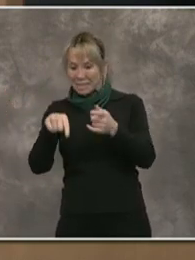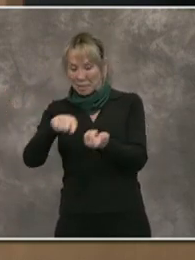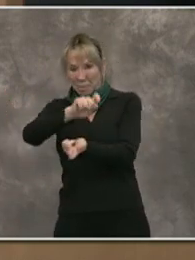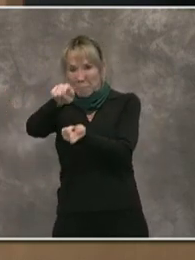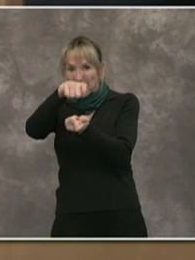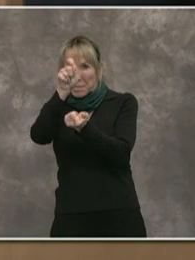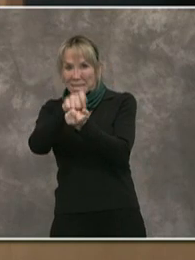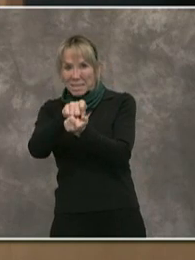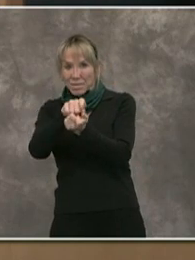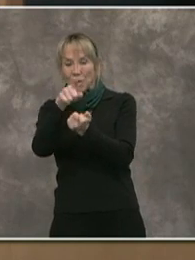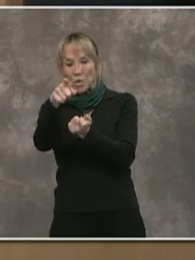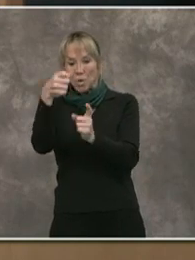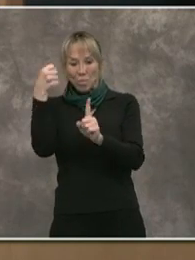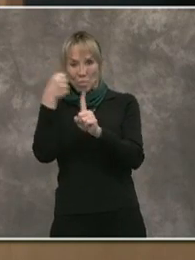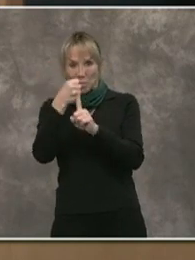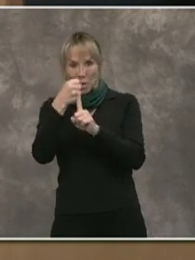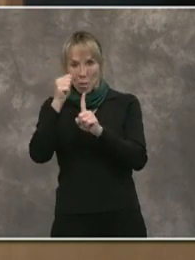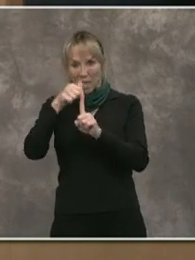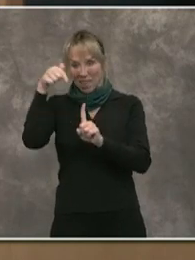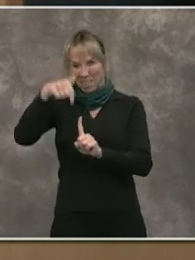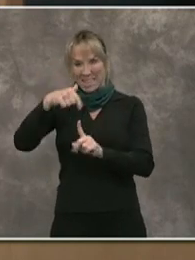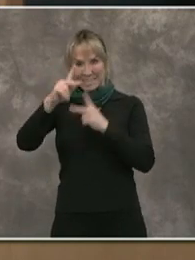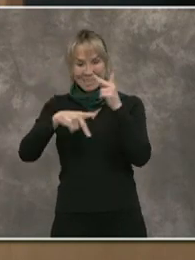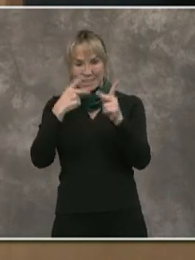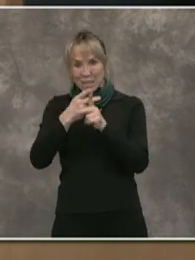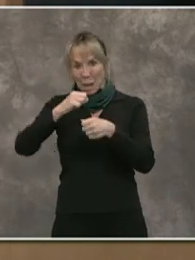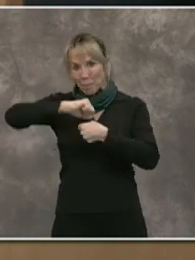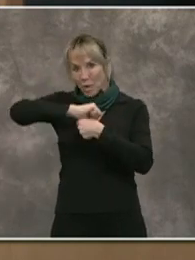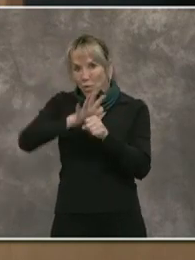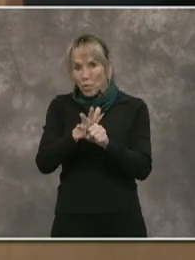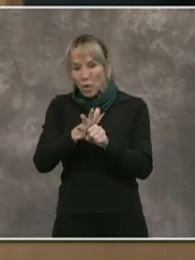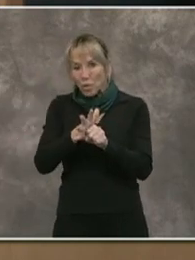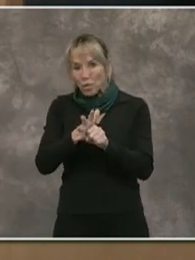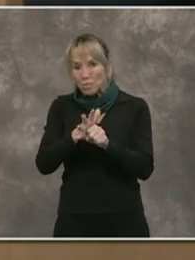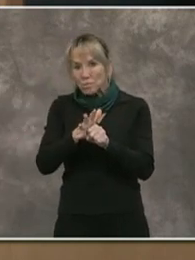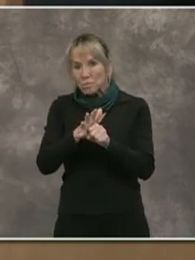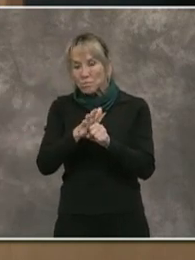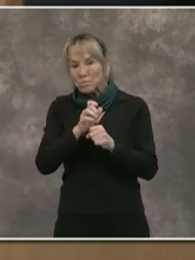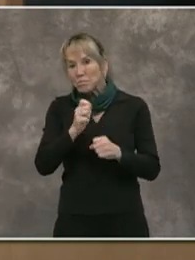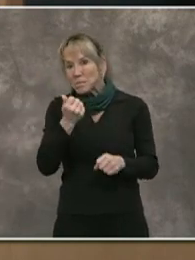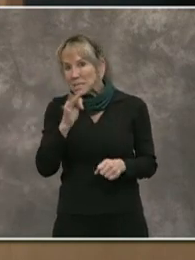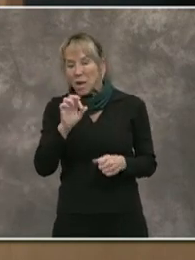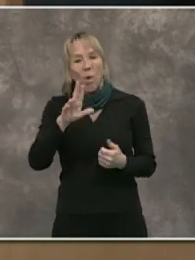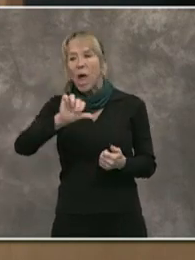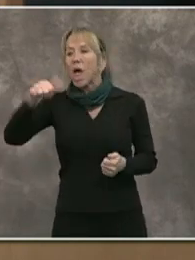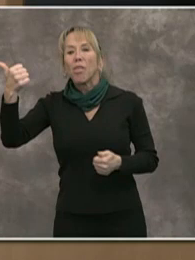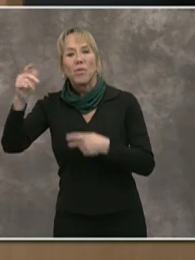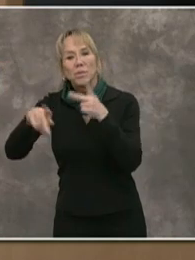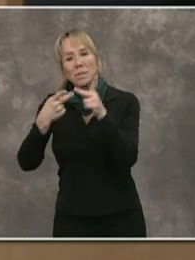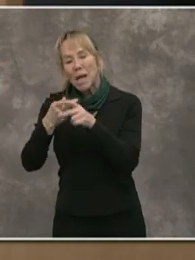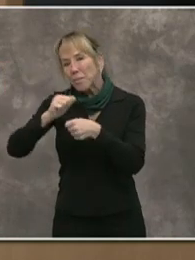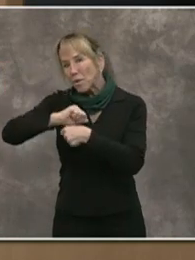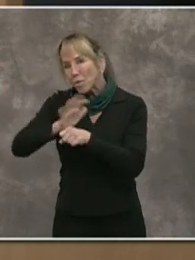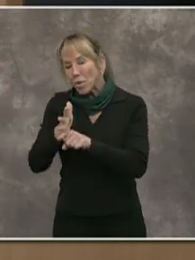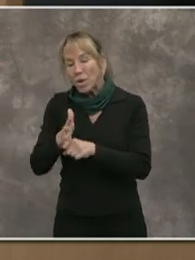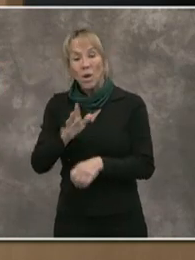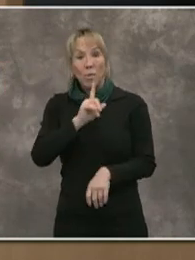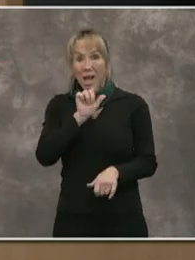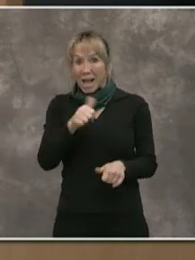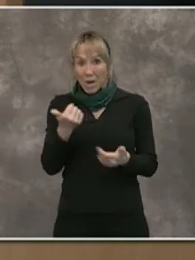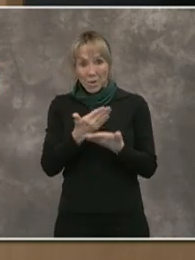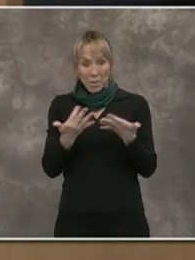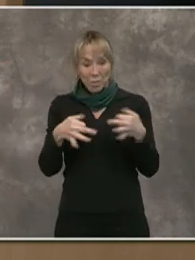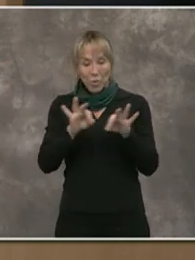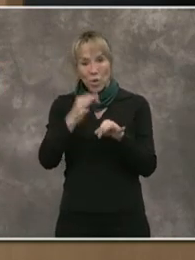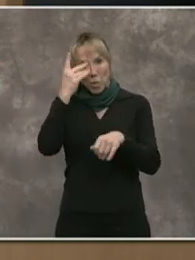specifically you were infected with this coronavirus or maybe another coronavirus. Also, the timing of the test is important